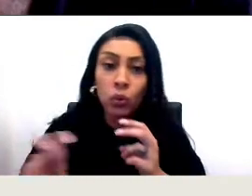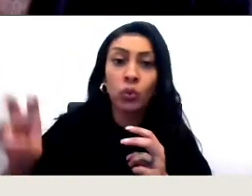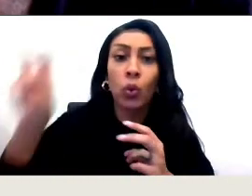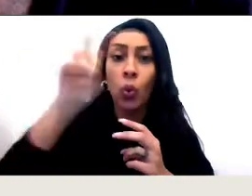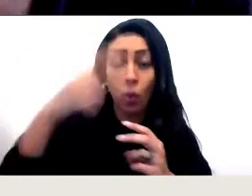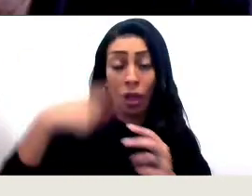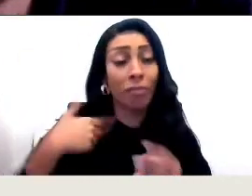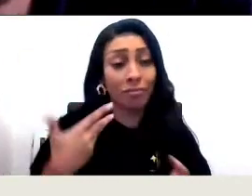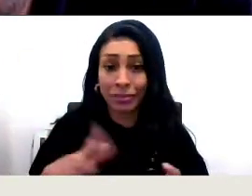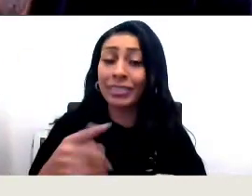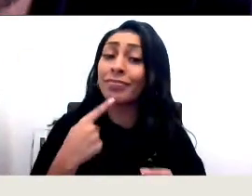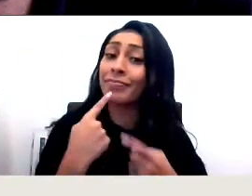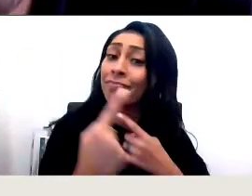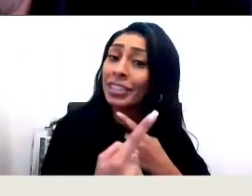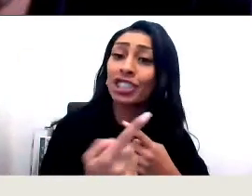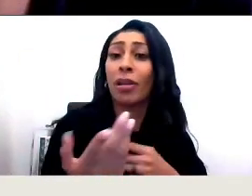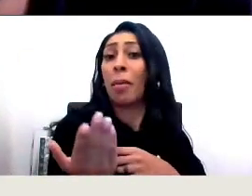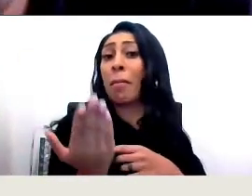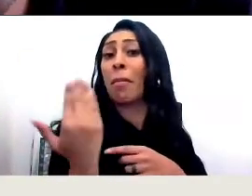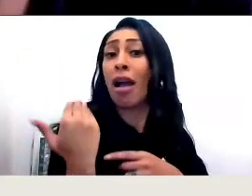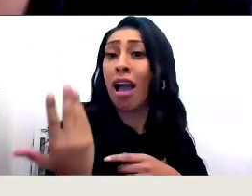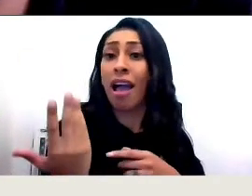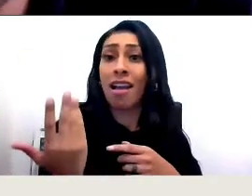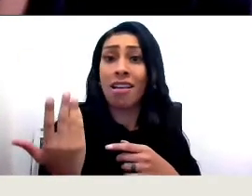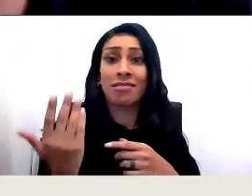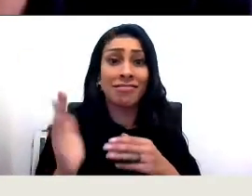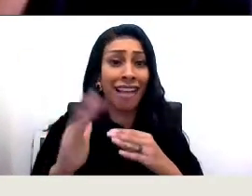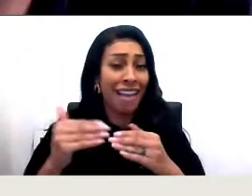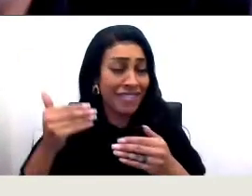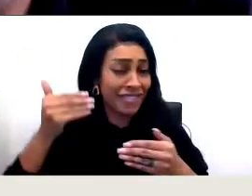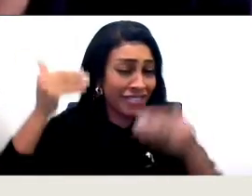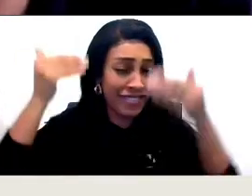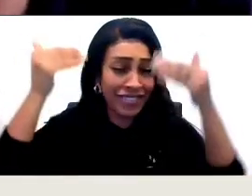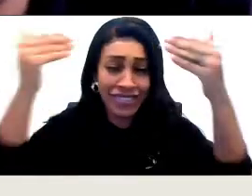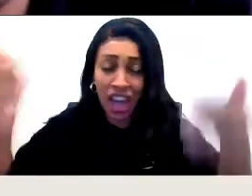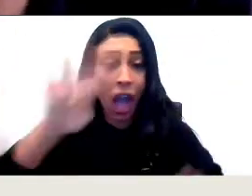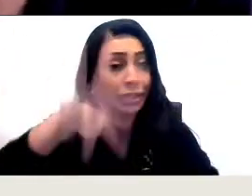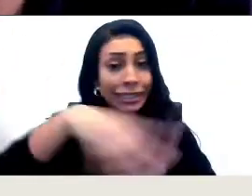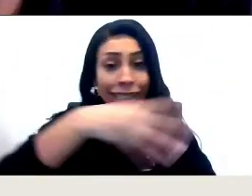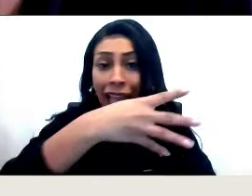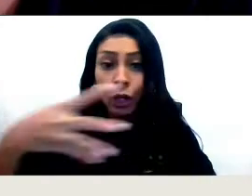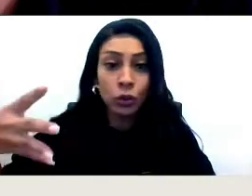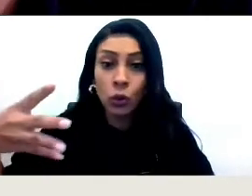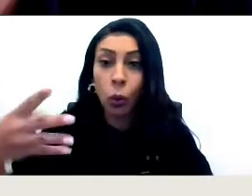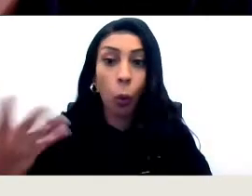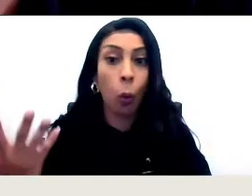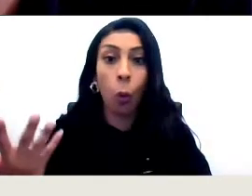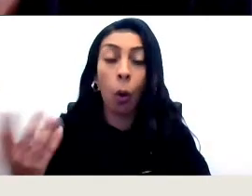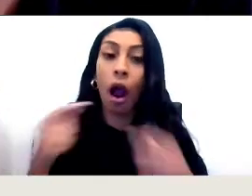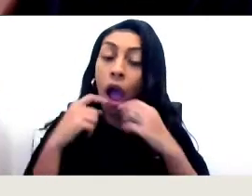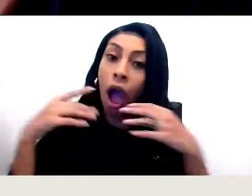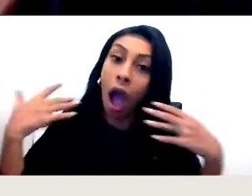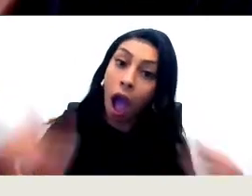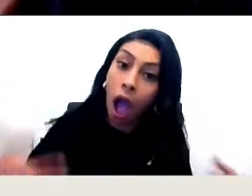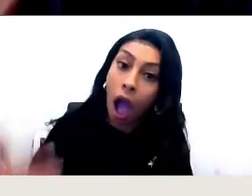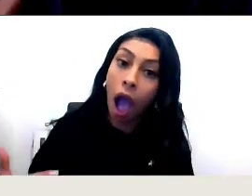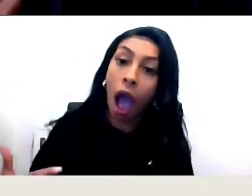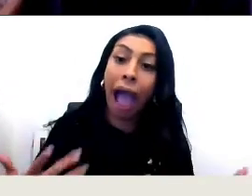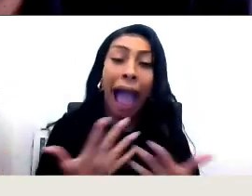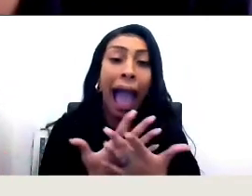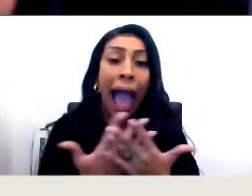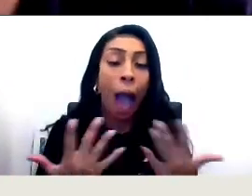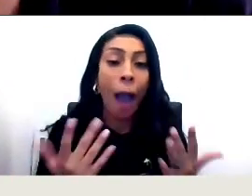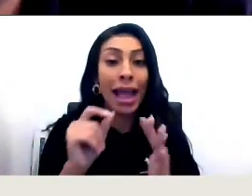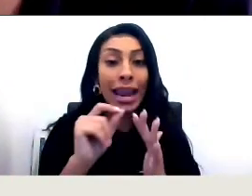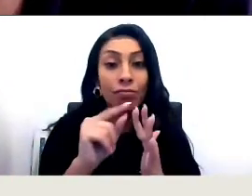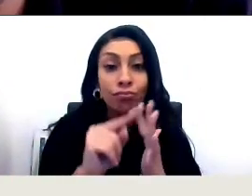it in the past and you say how far ahead things get scheduled and I've always been like in awe of how many projects you have to have in your head